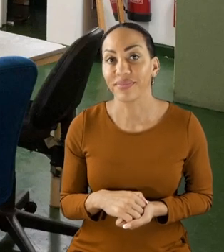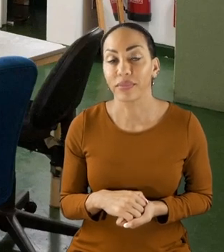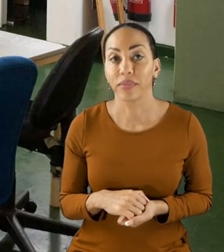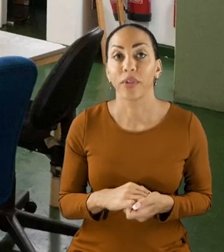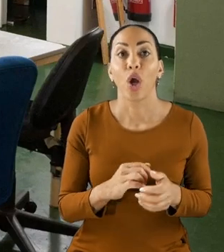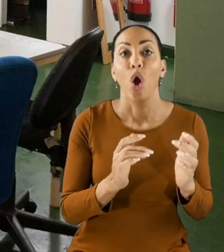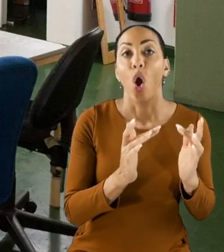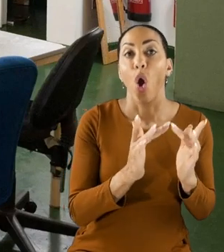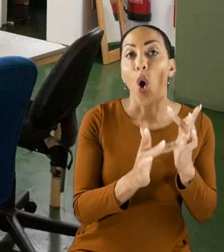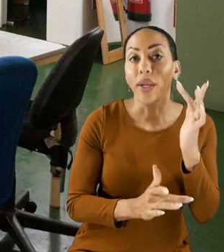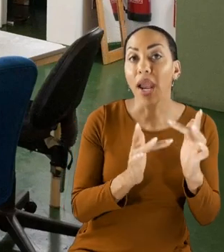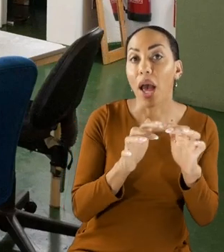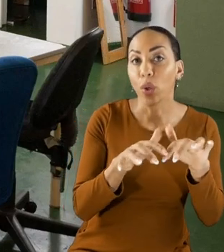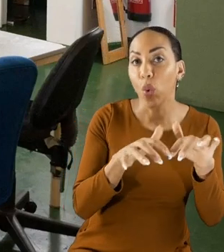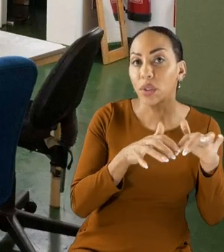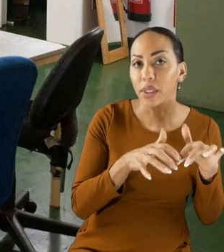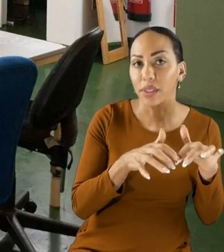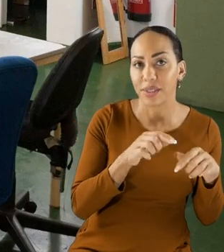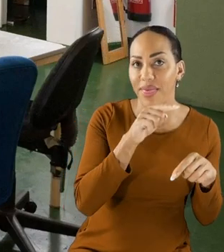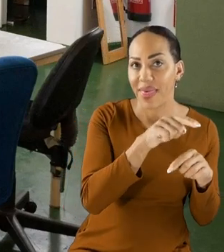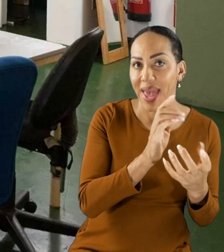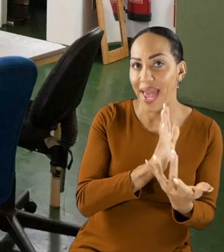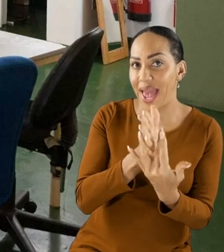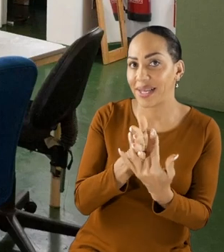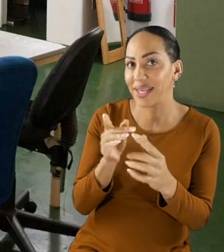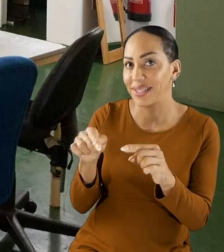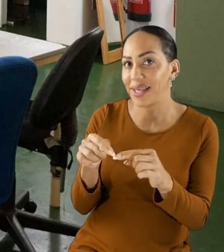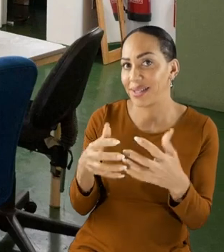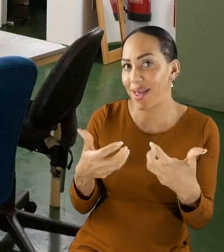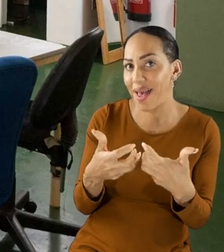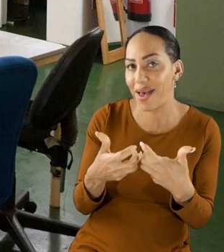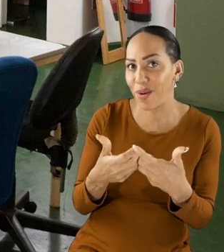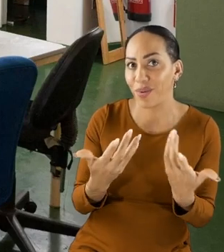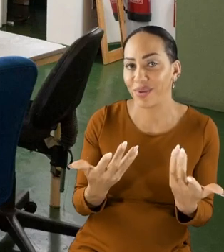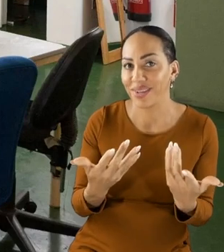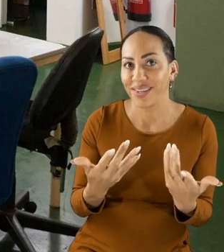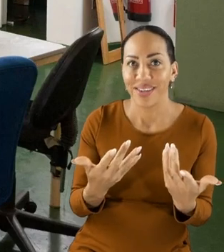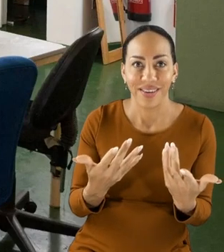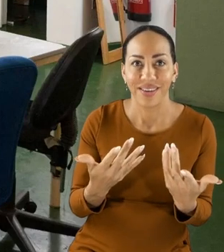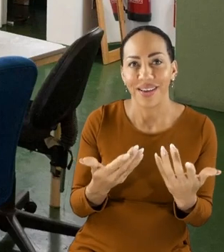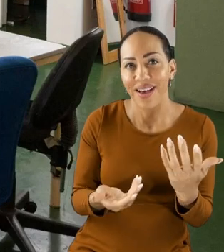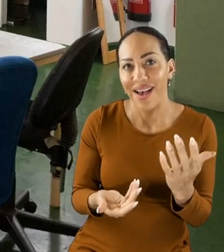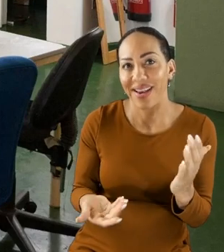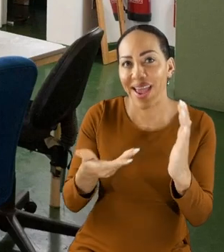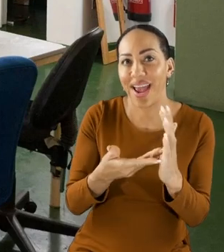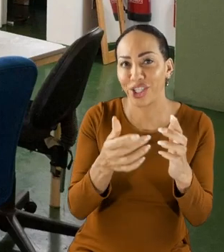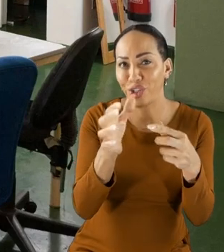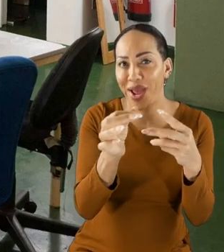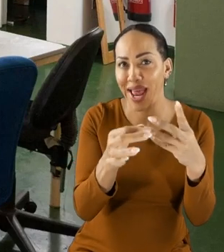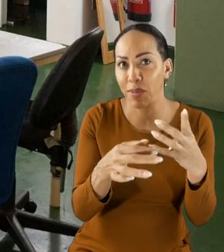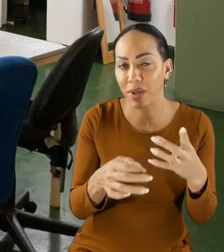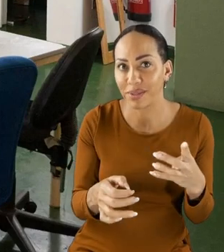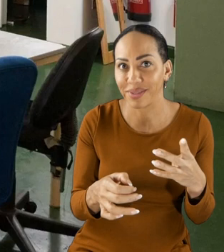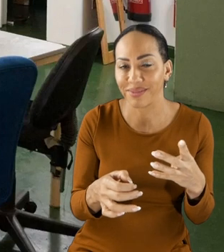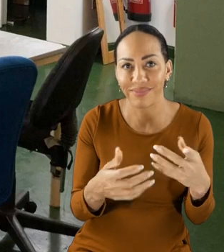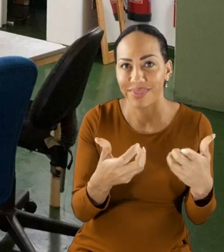might access this who couldn't normally get to the theatre as well, just to sort of add another element of who's online and